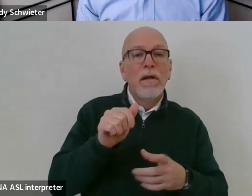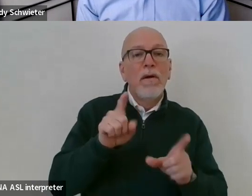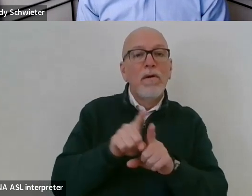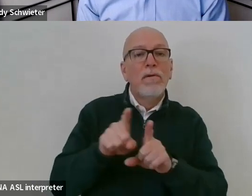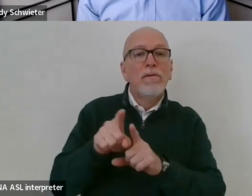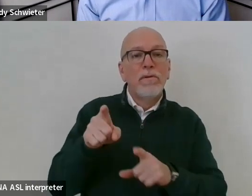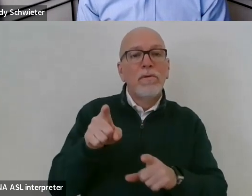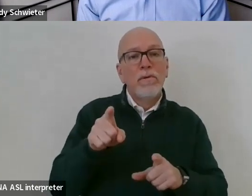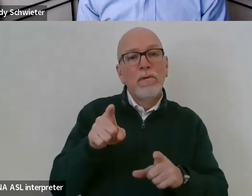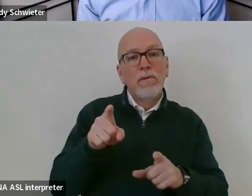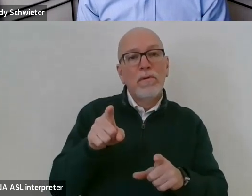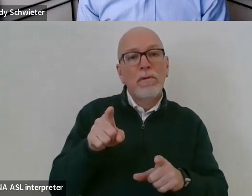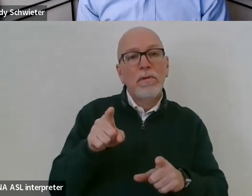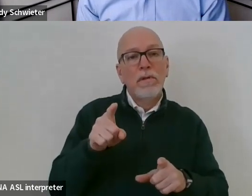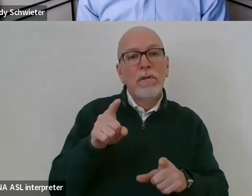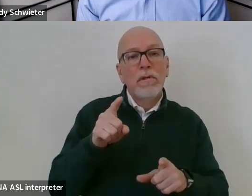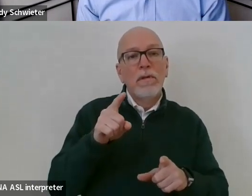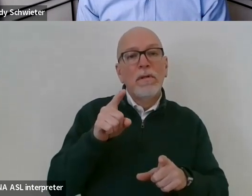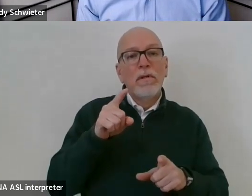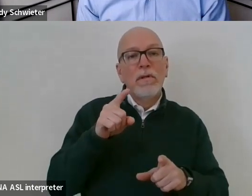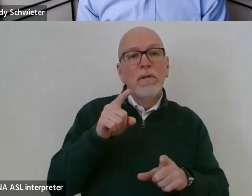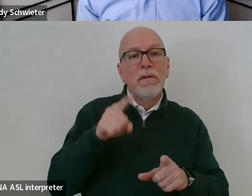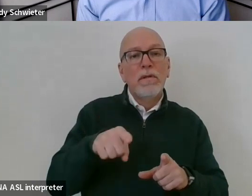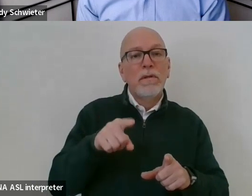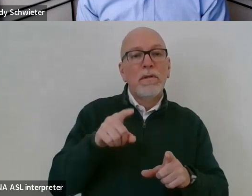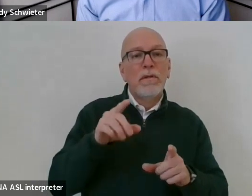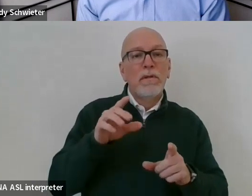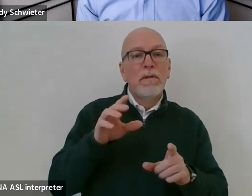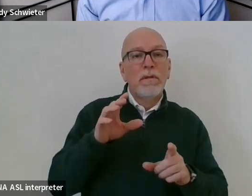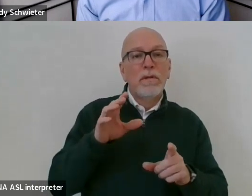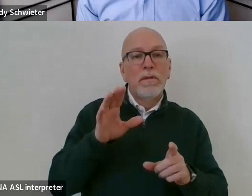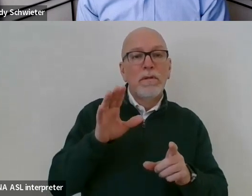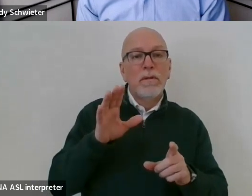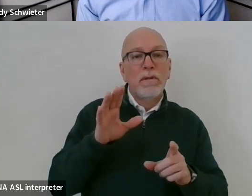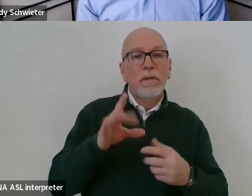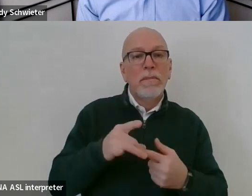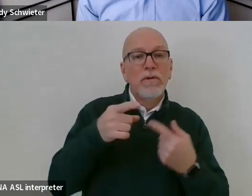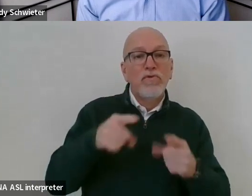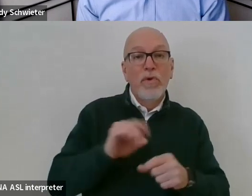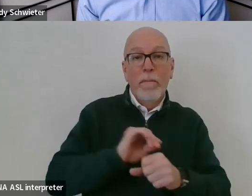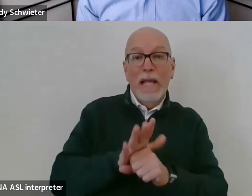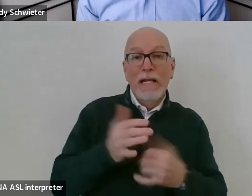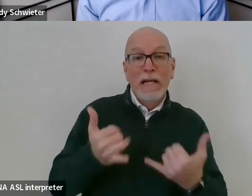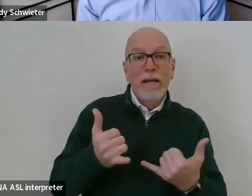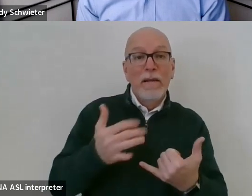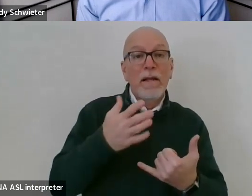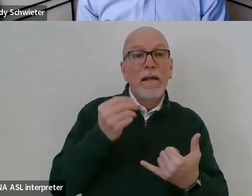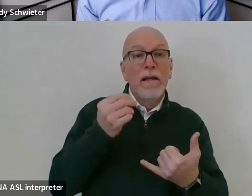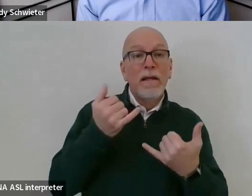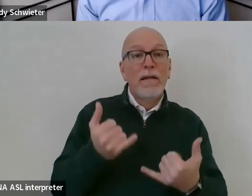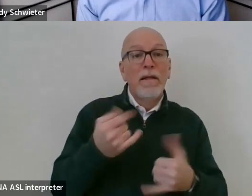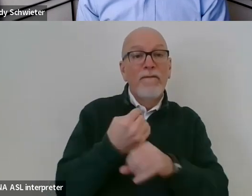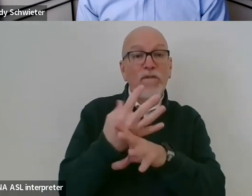also, the two things. One is being pushed like crazy, especially during the pandemic, and now it's becoming the